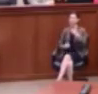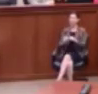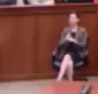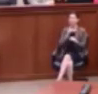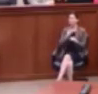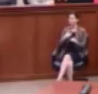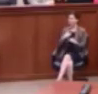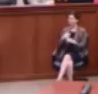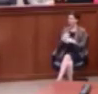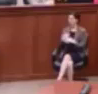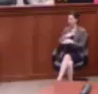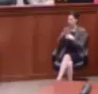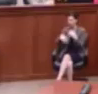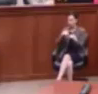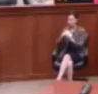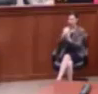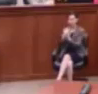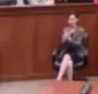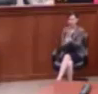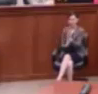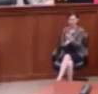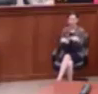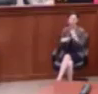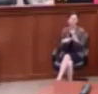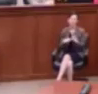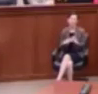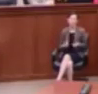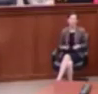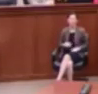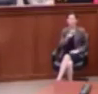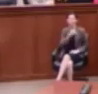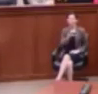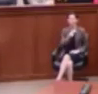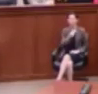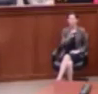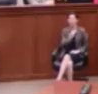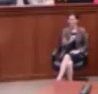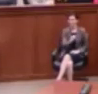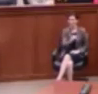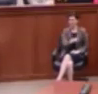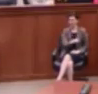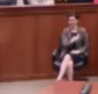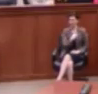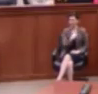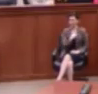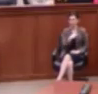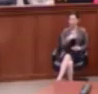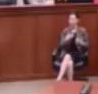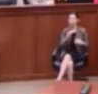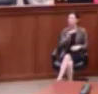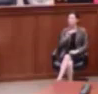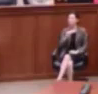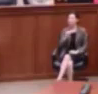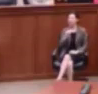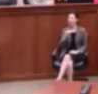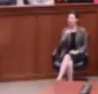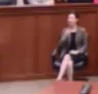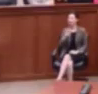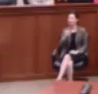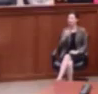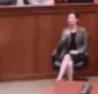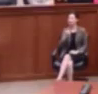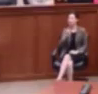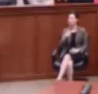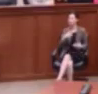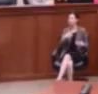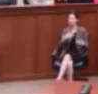have them all on the list. And a couple of examples are LCTCS now has a manufacturing credential that